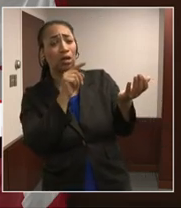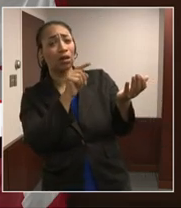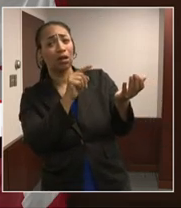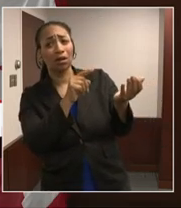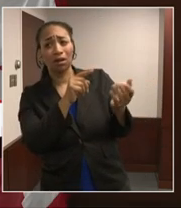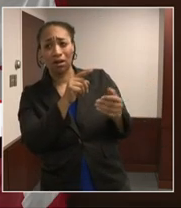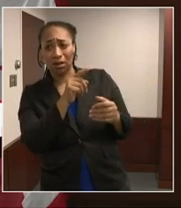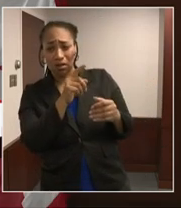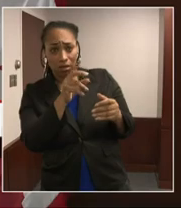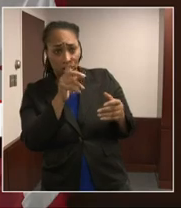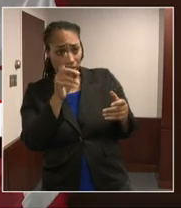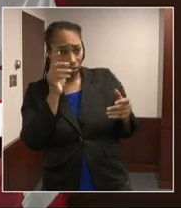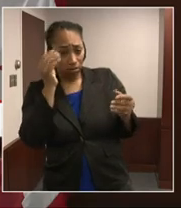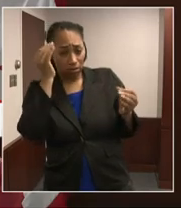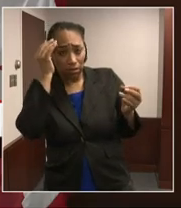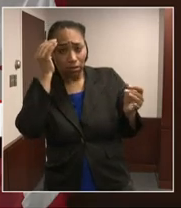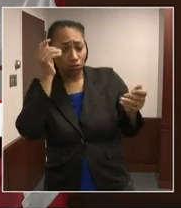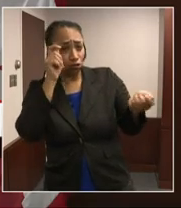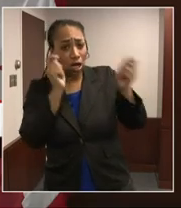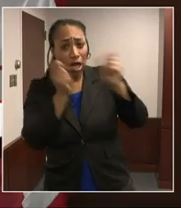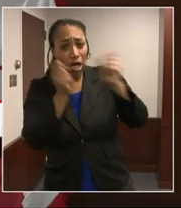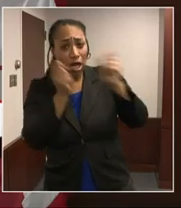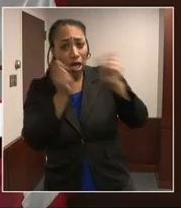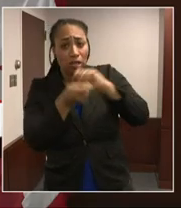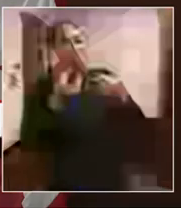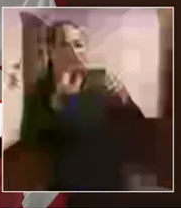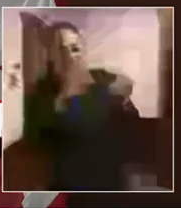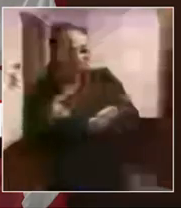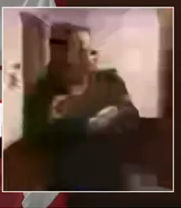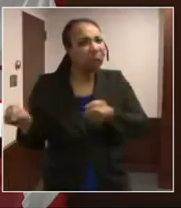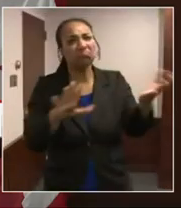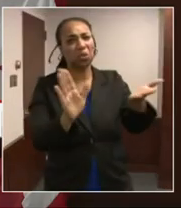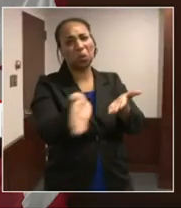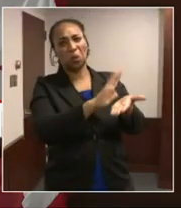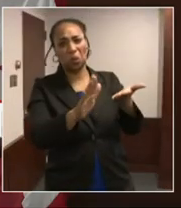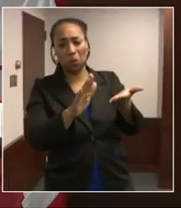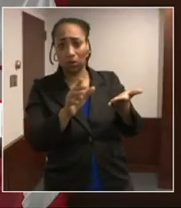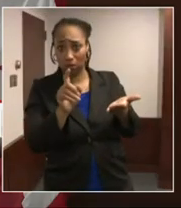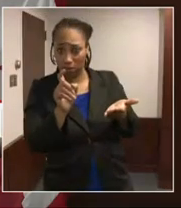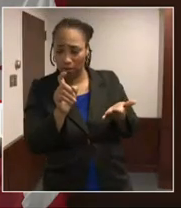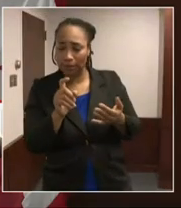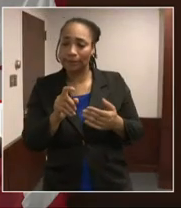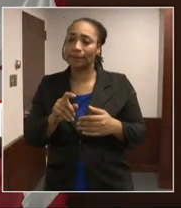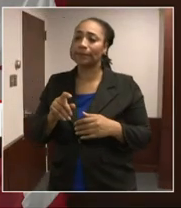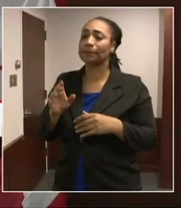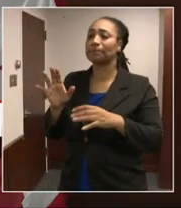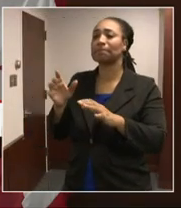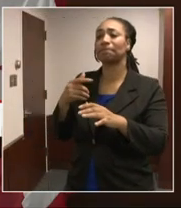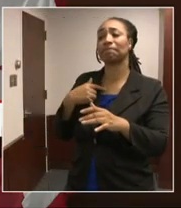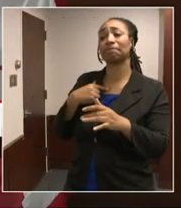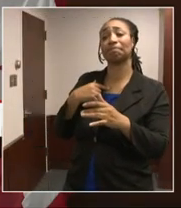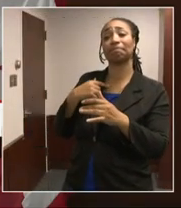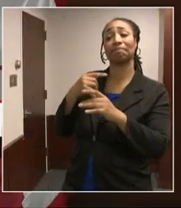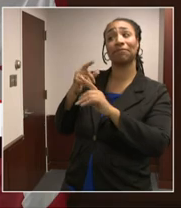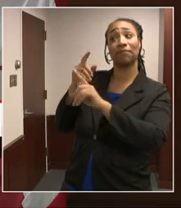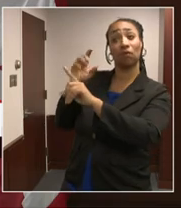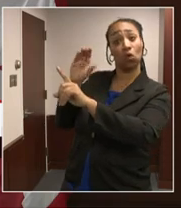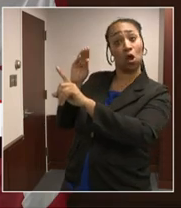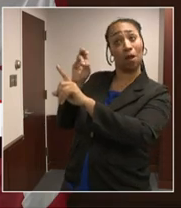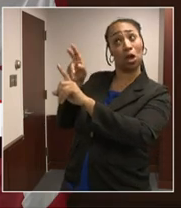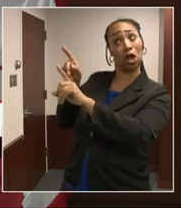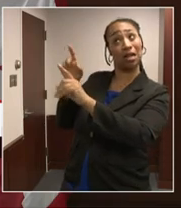until this point. Well, this is what I can say, and I can't speak for him, but I can say that we keep him up to date on